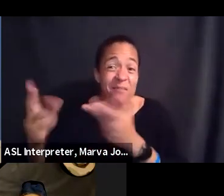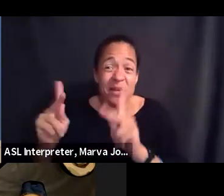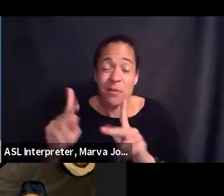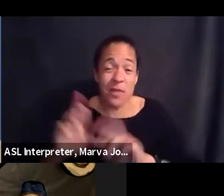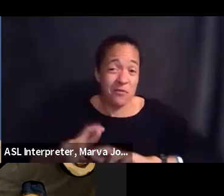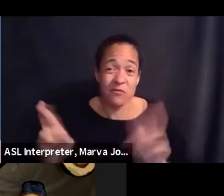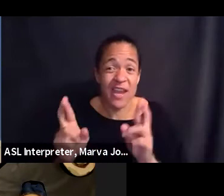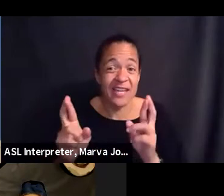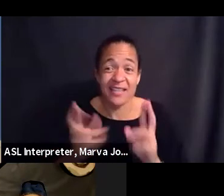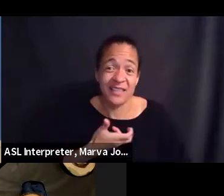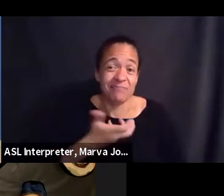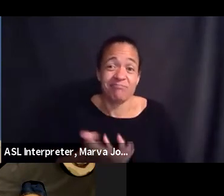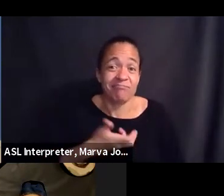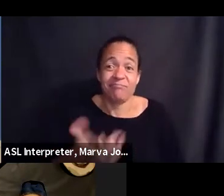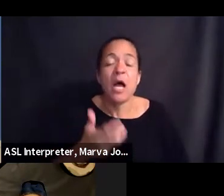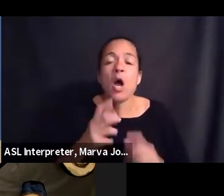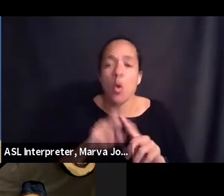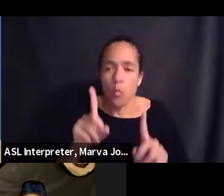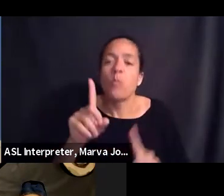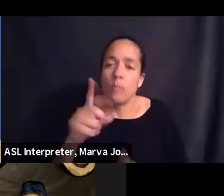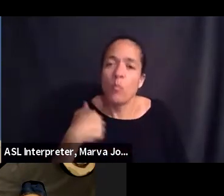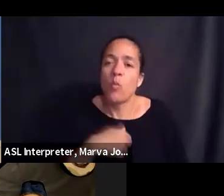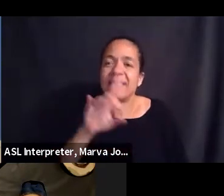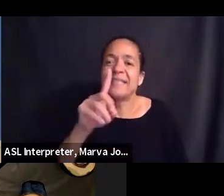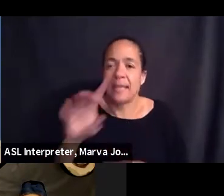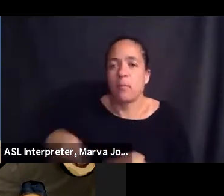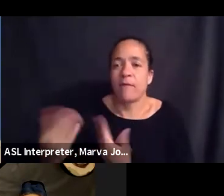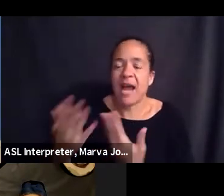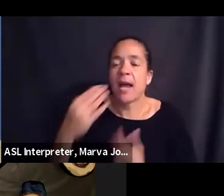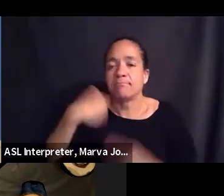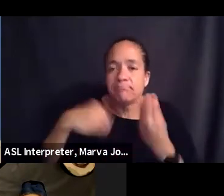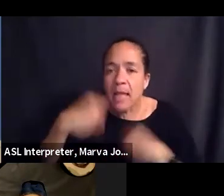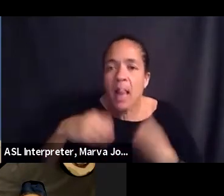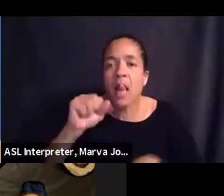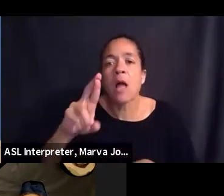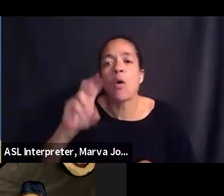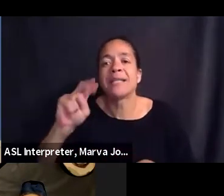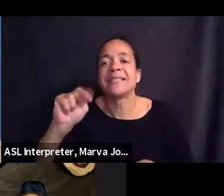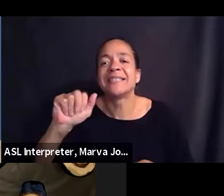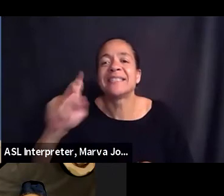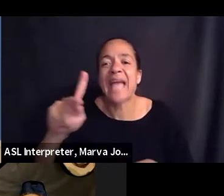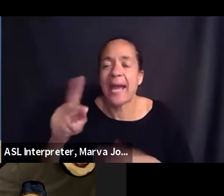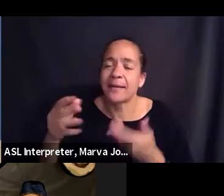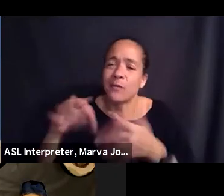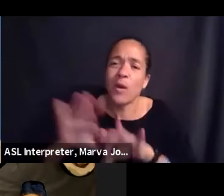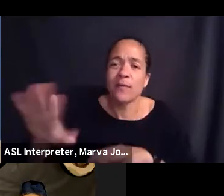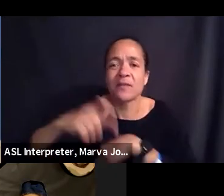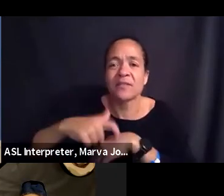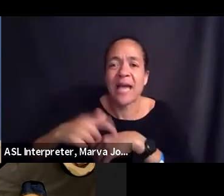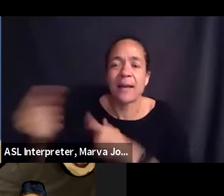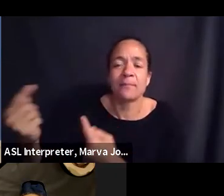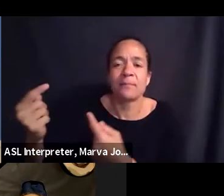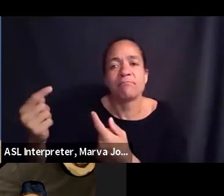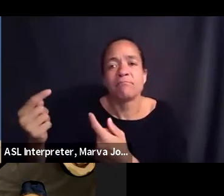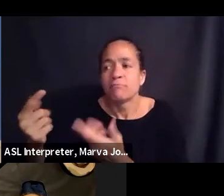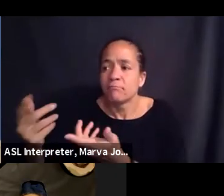sure there was a meal or a snack, something to make it worth their time to come to us. And kind of something